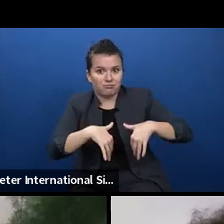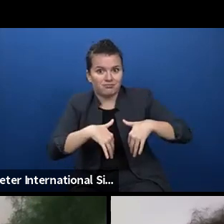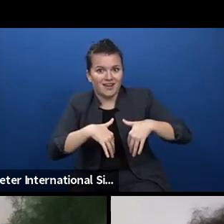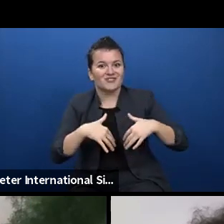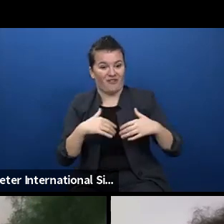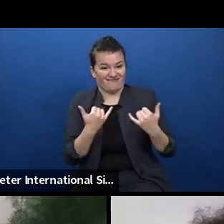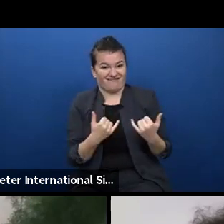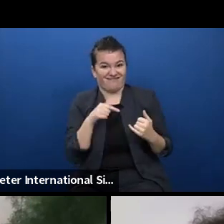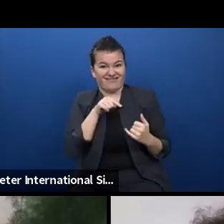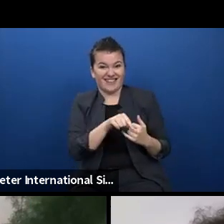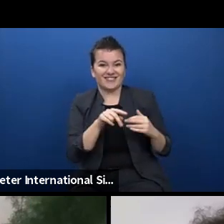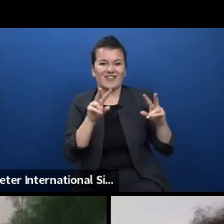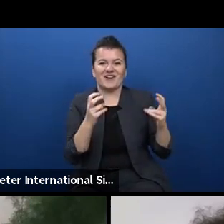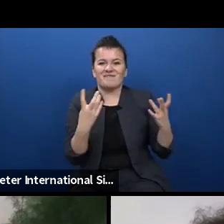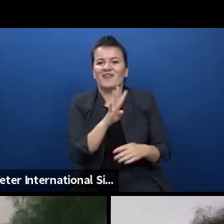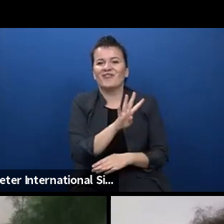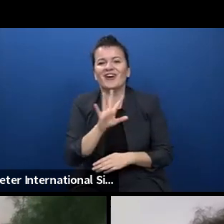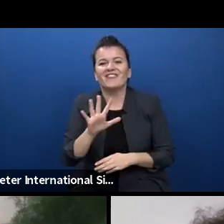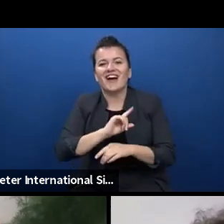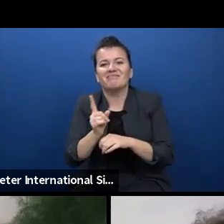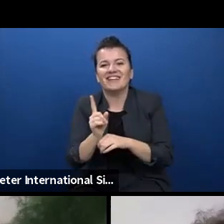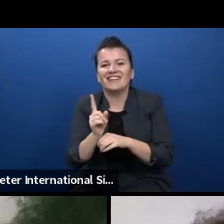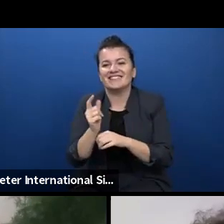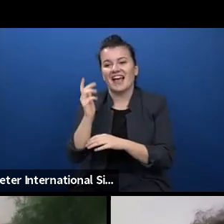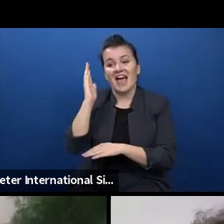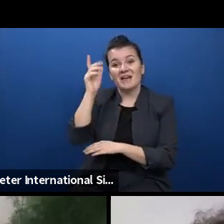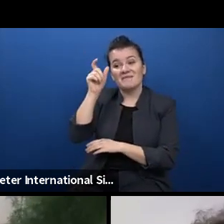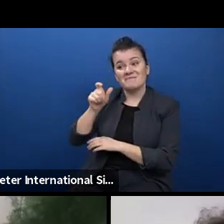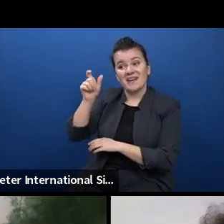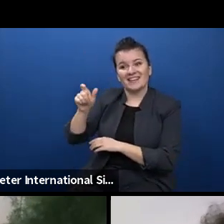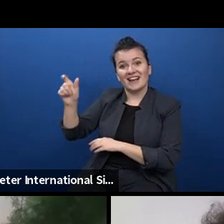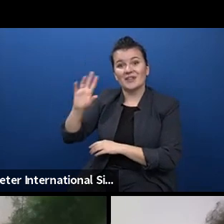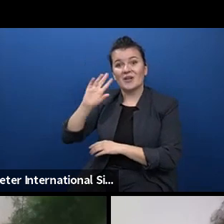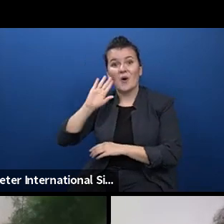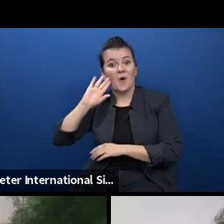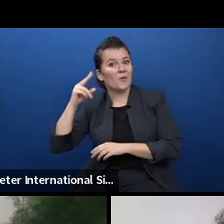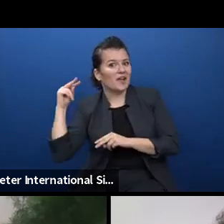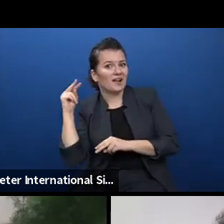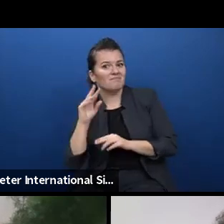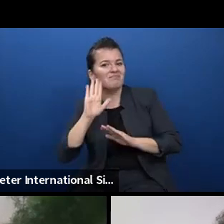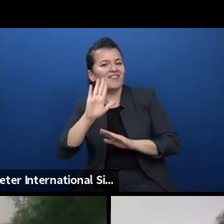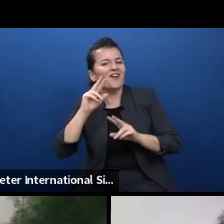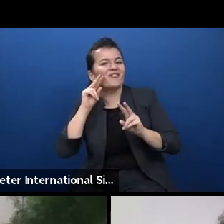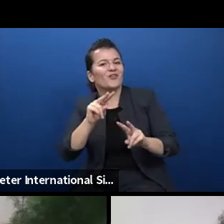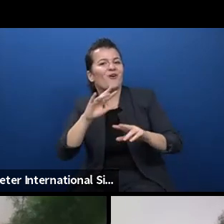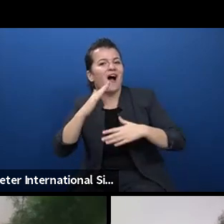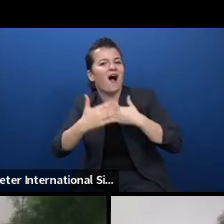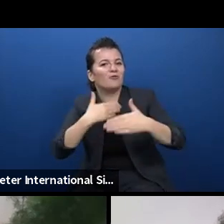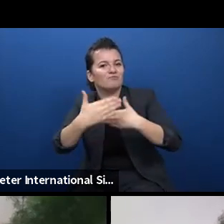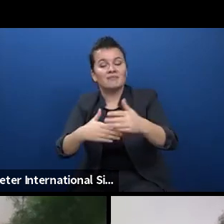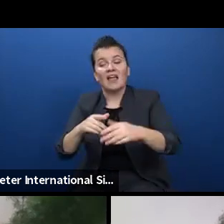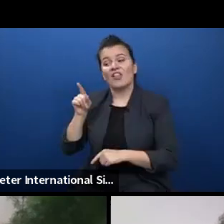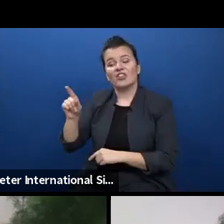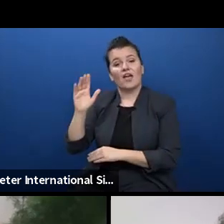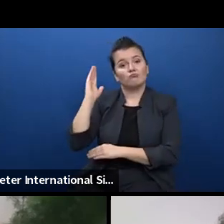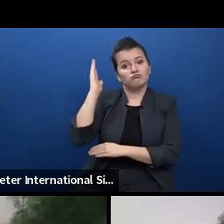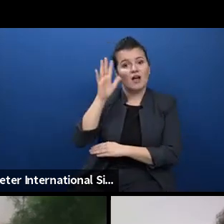guests that you will hear. Each of our guests will do a short statement of five minutes, then I will